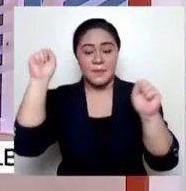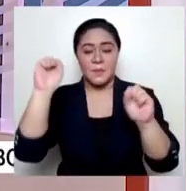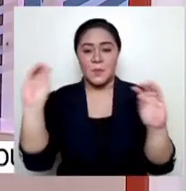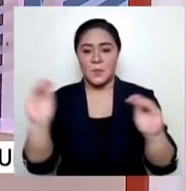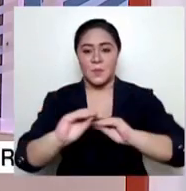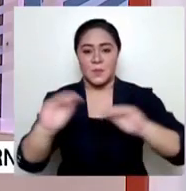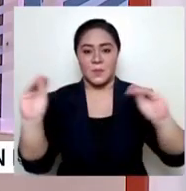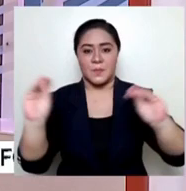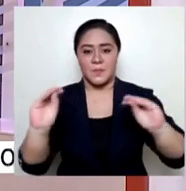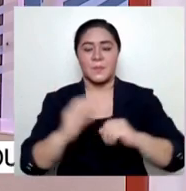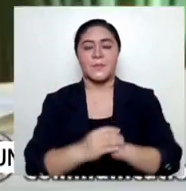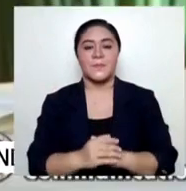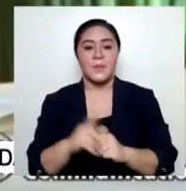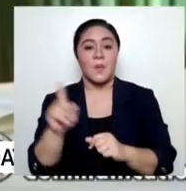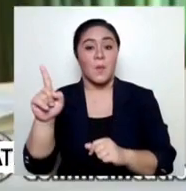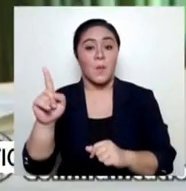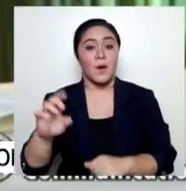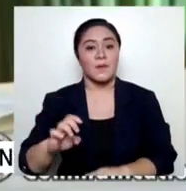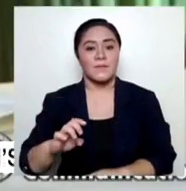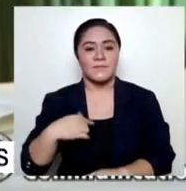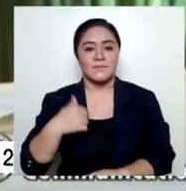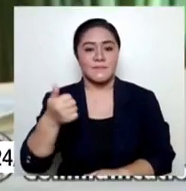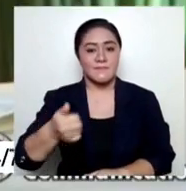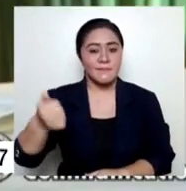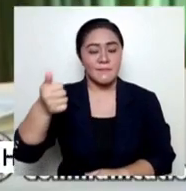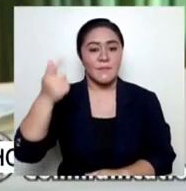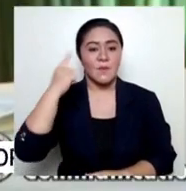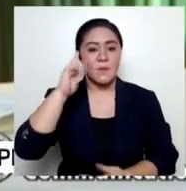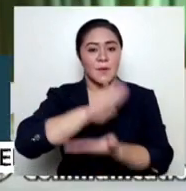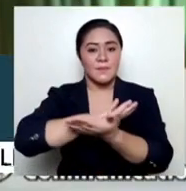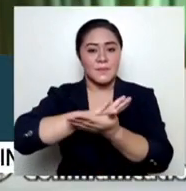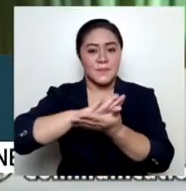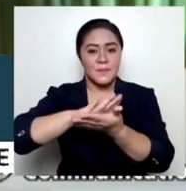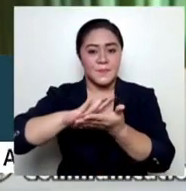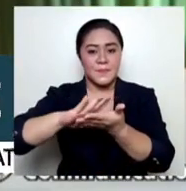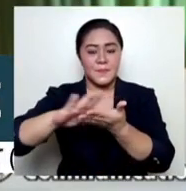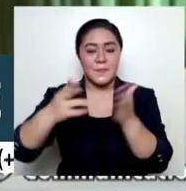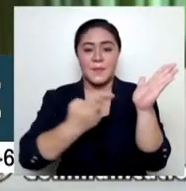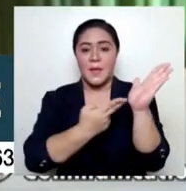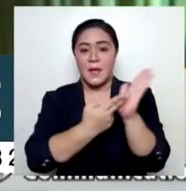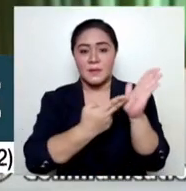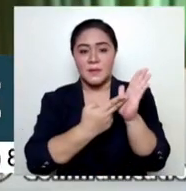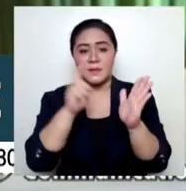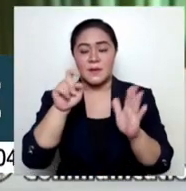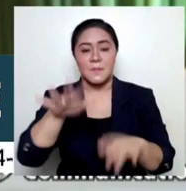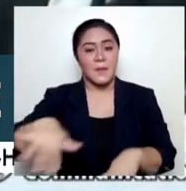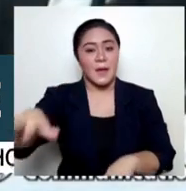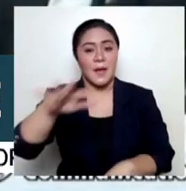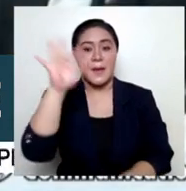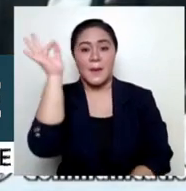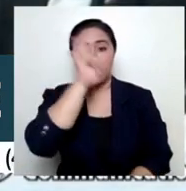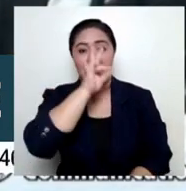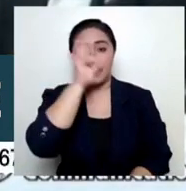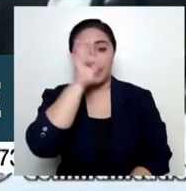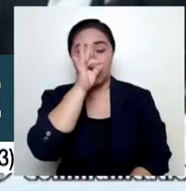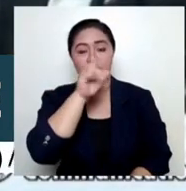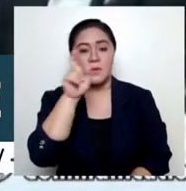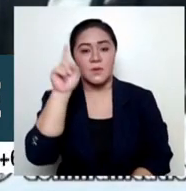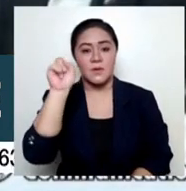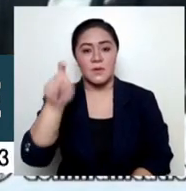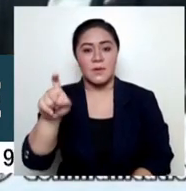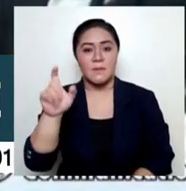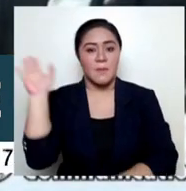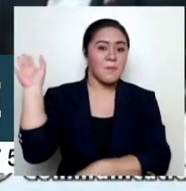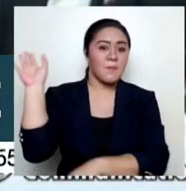chief executive says he wants a clean and honest elections where Filipinos will not be intimidated or forced to vote for a